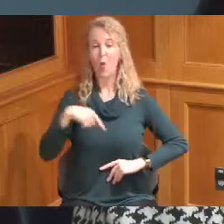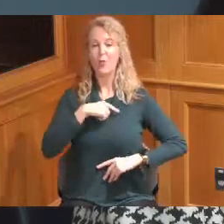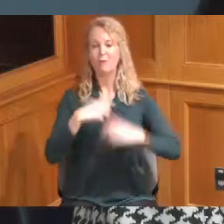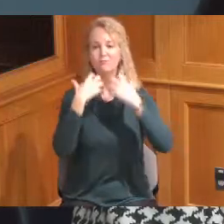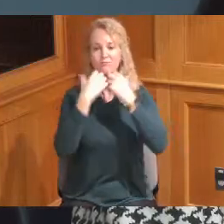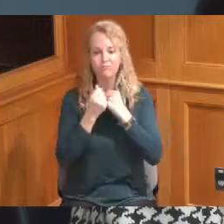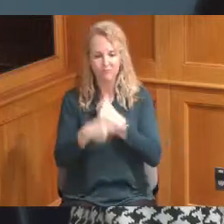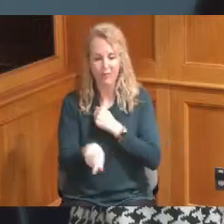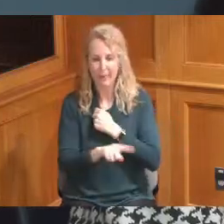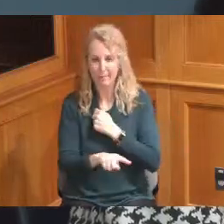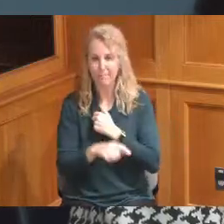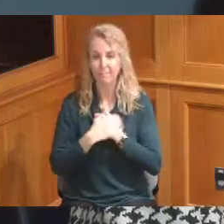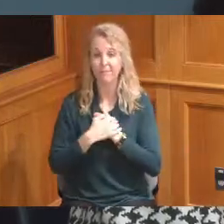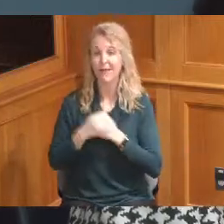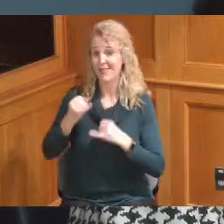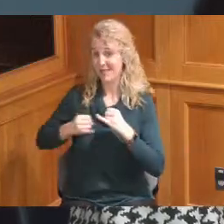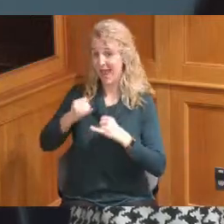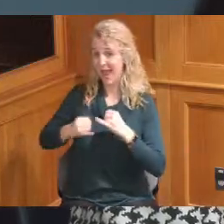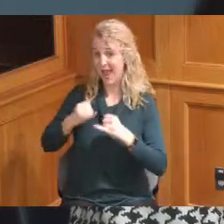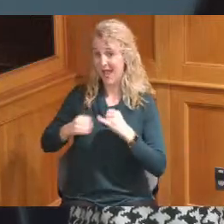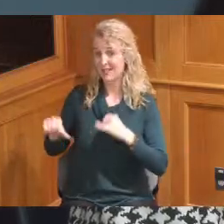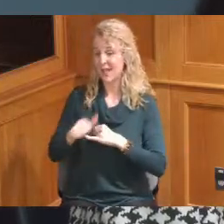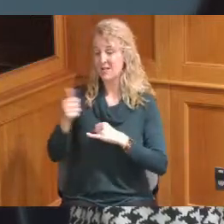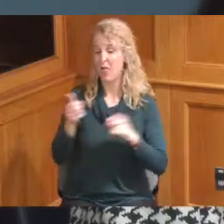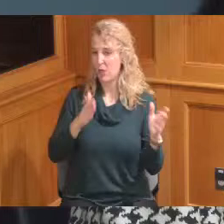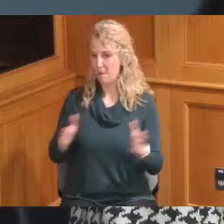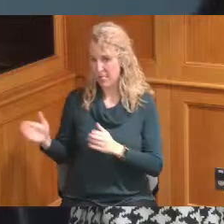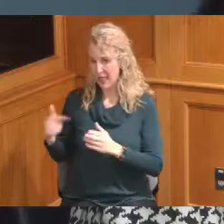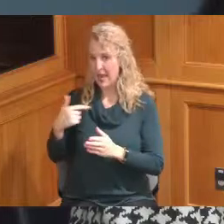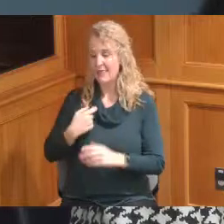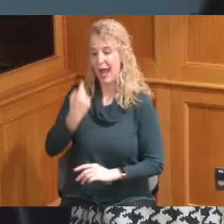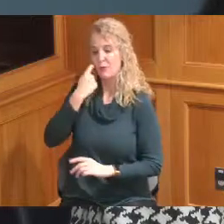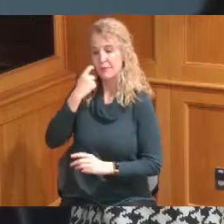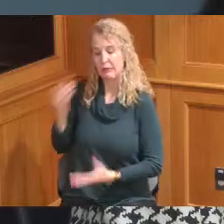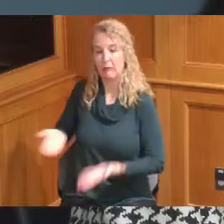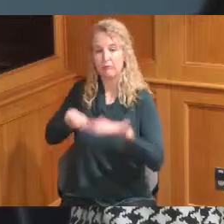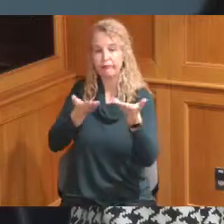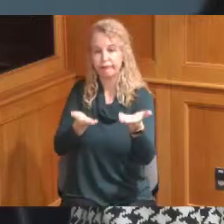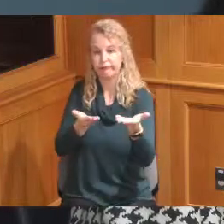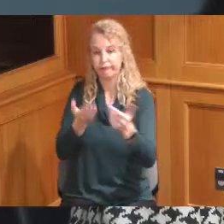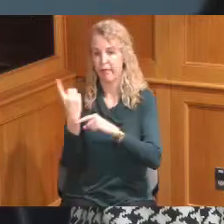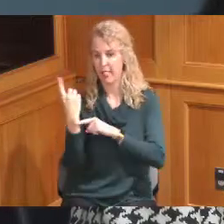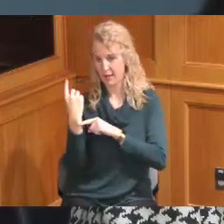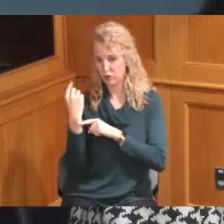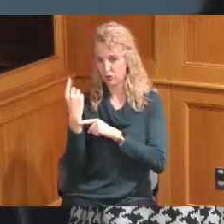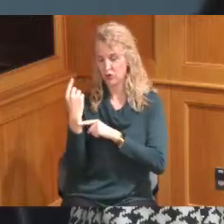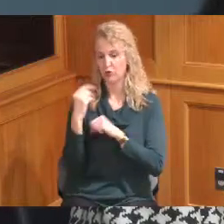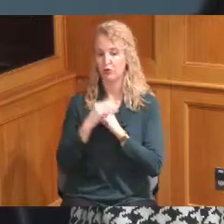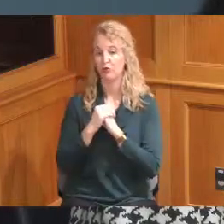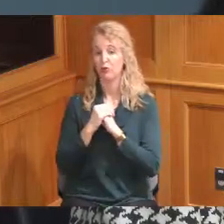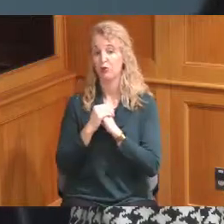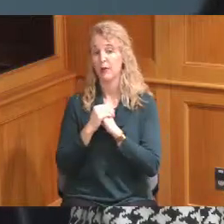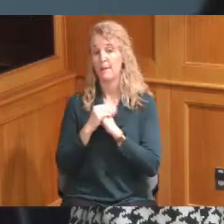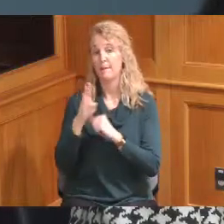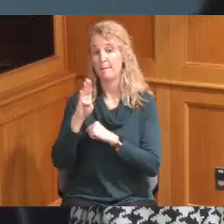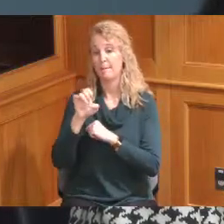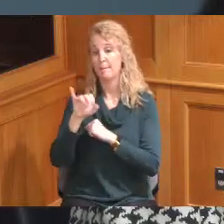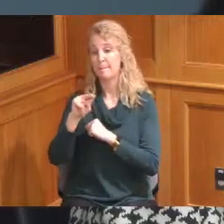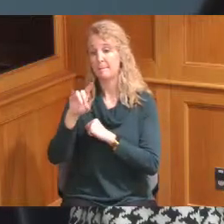them. Lastly, there's another initiative that I brought up last year, Beyond